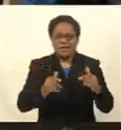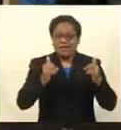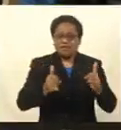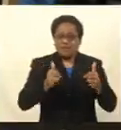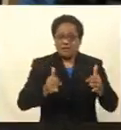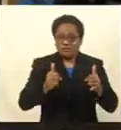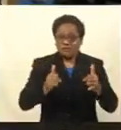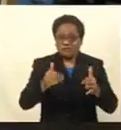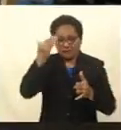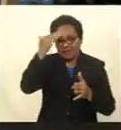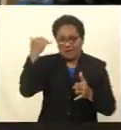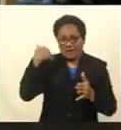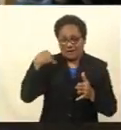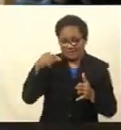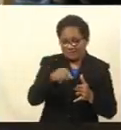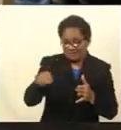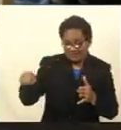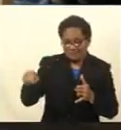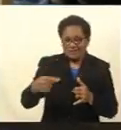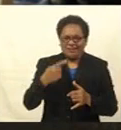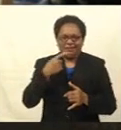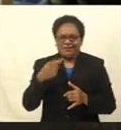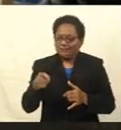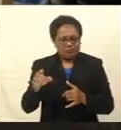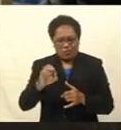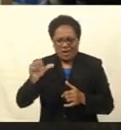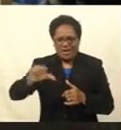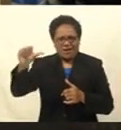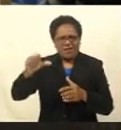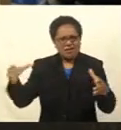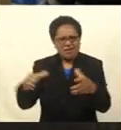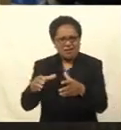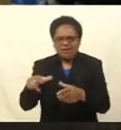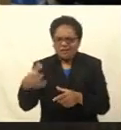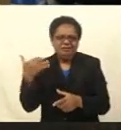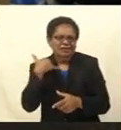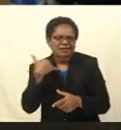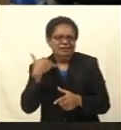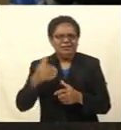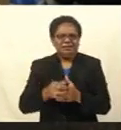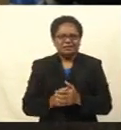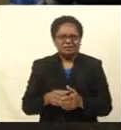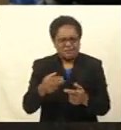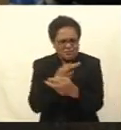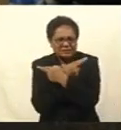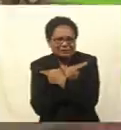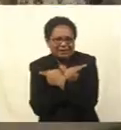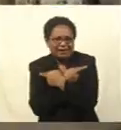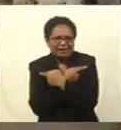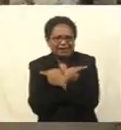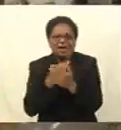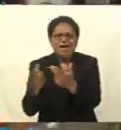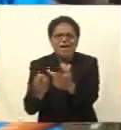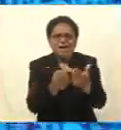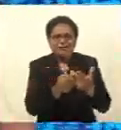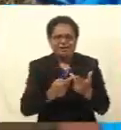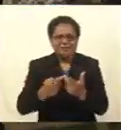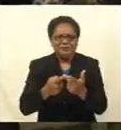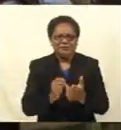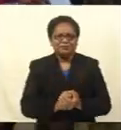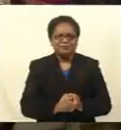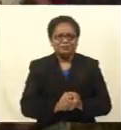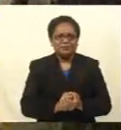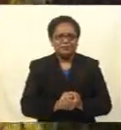the accused that their actions were highly unacceptable, selfish, and they had no respect for the lives of other Fijians.